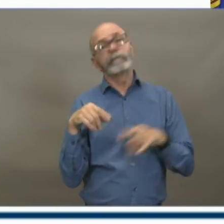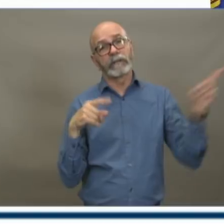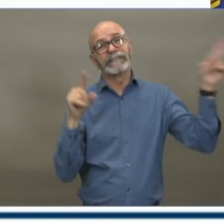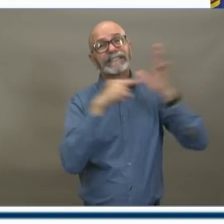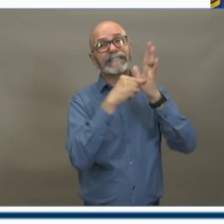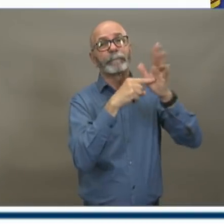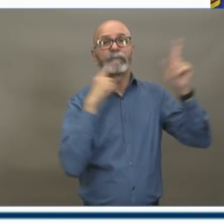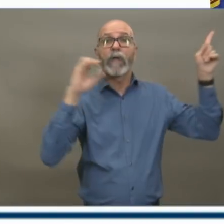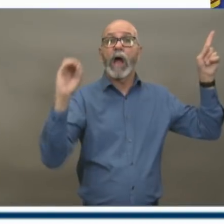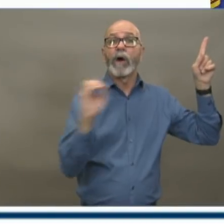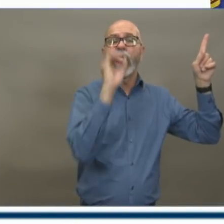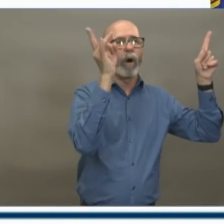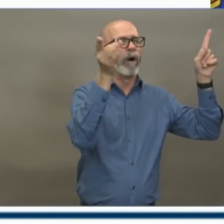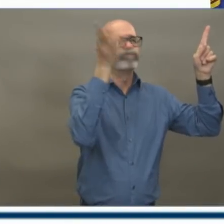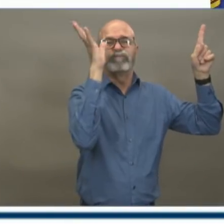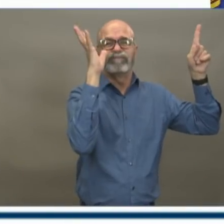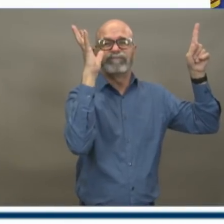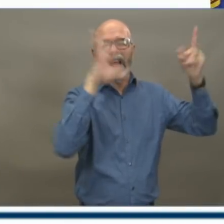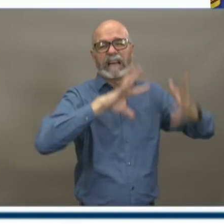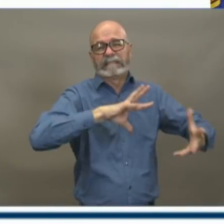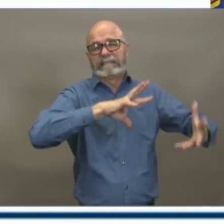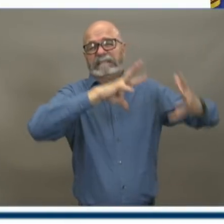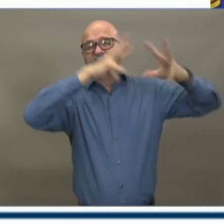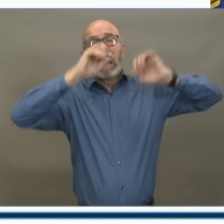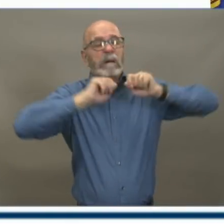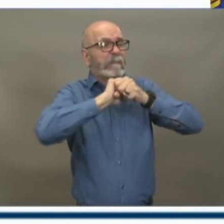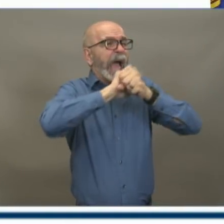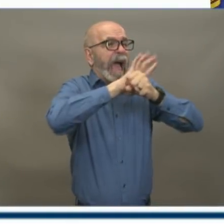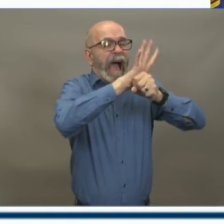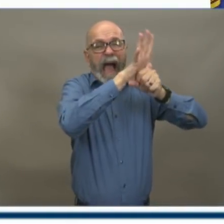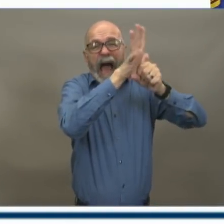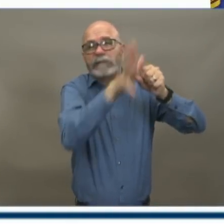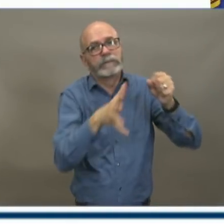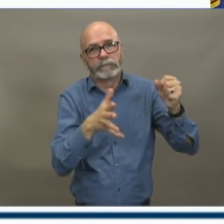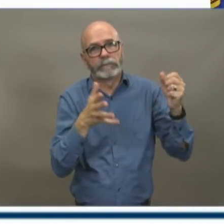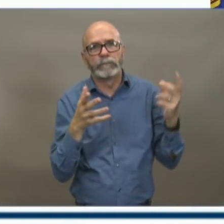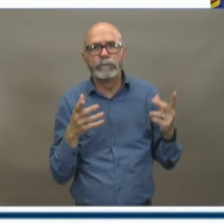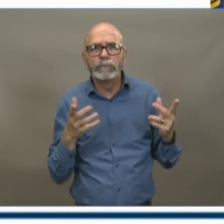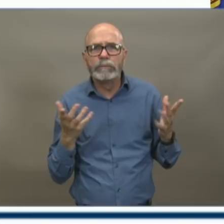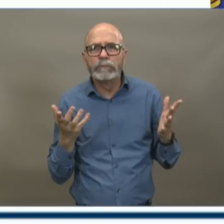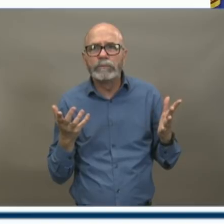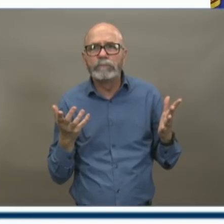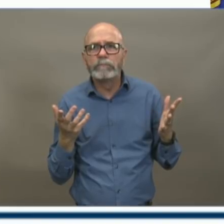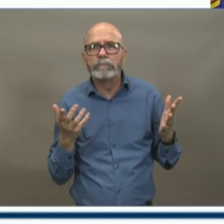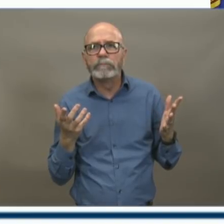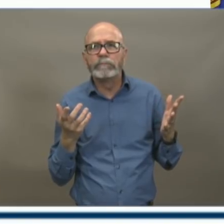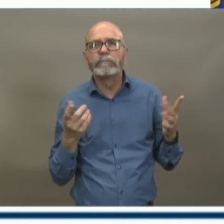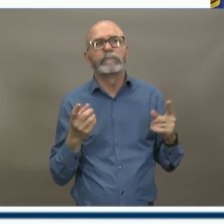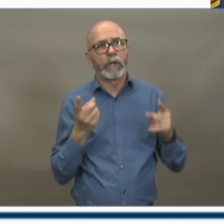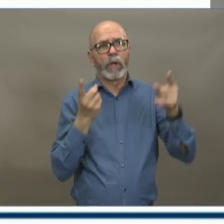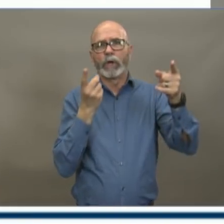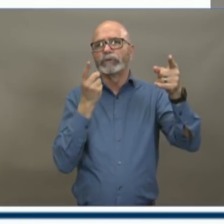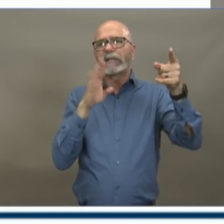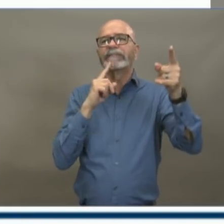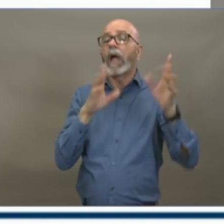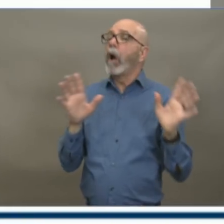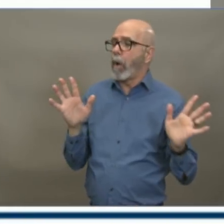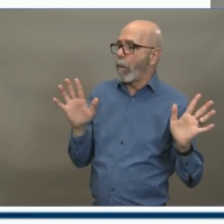we afforded the luxury of doing it this way because our numbers are so low? One of the reasons, but we also look,